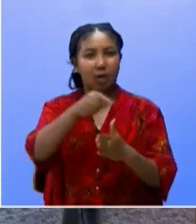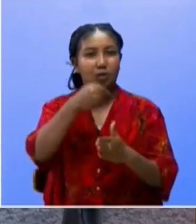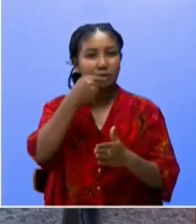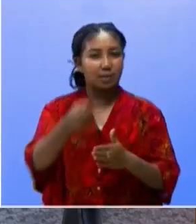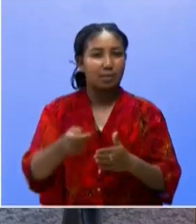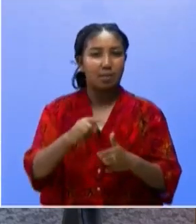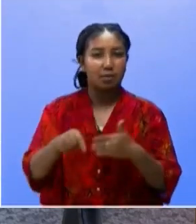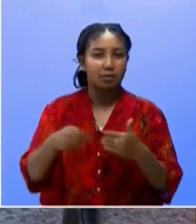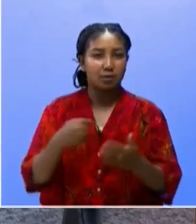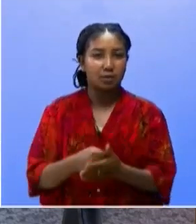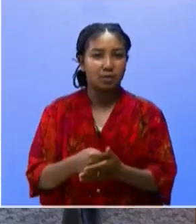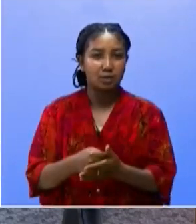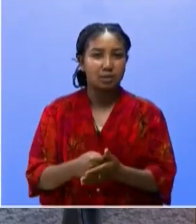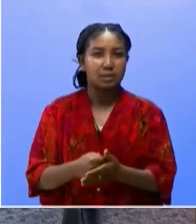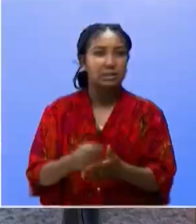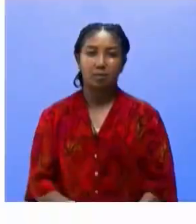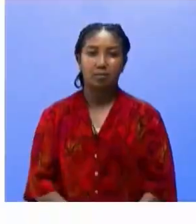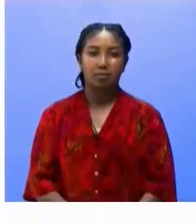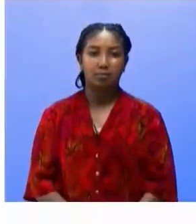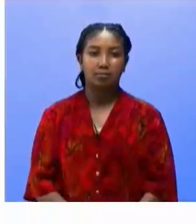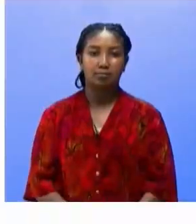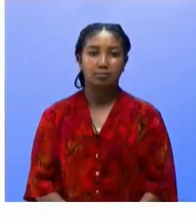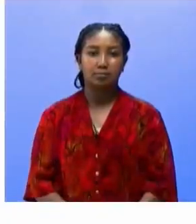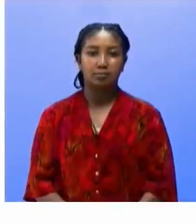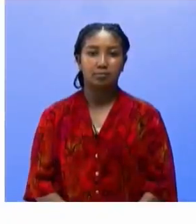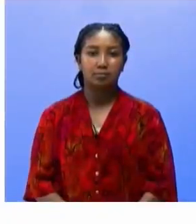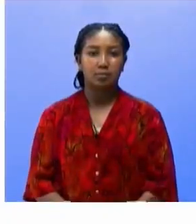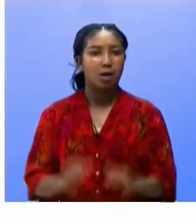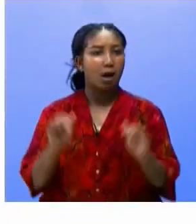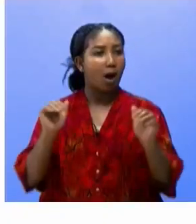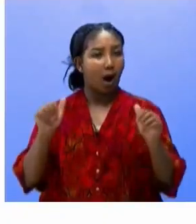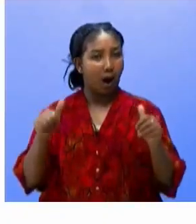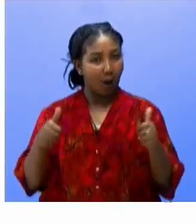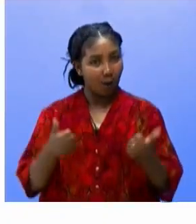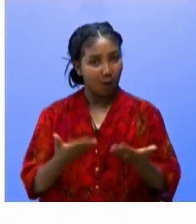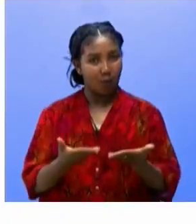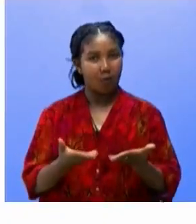say about the dress? And how